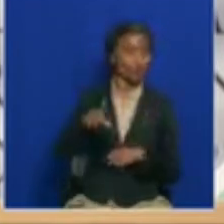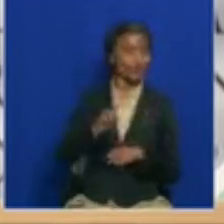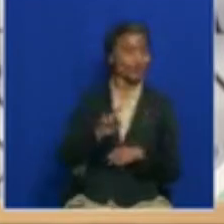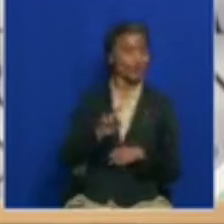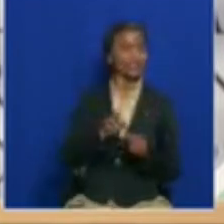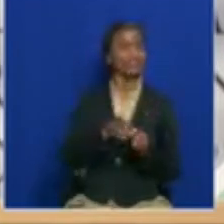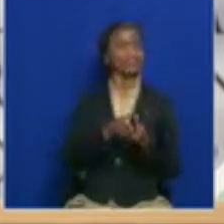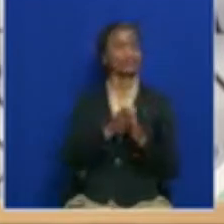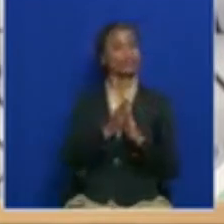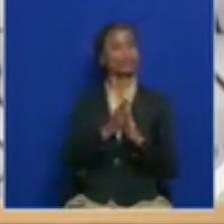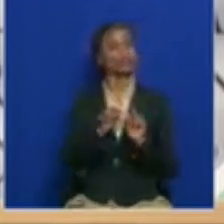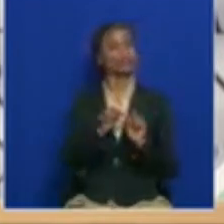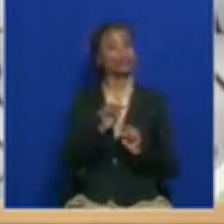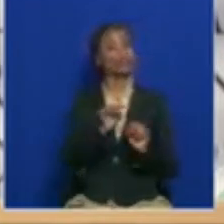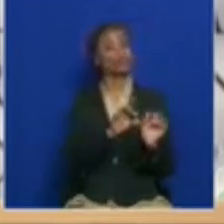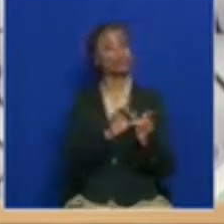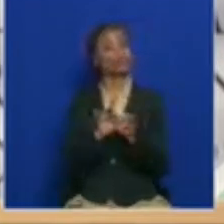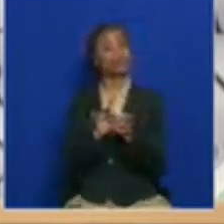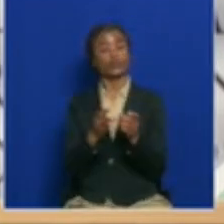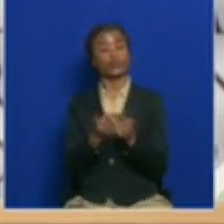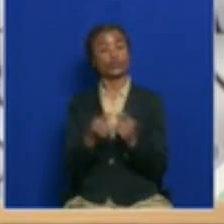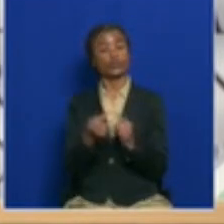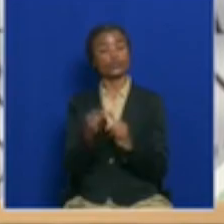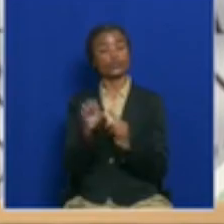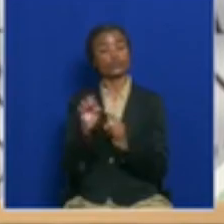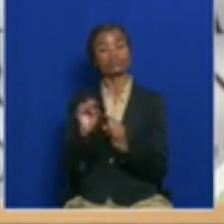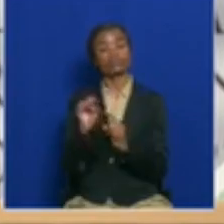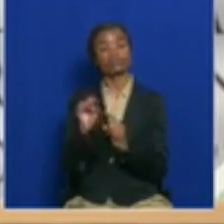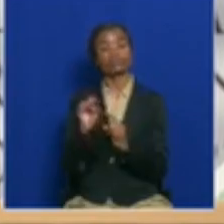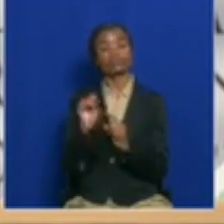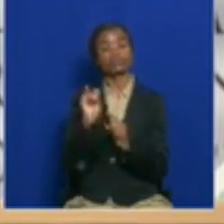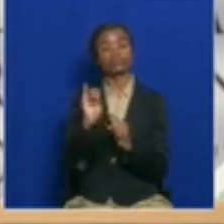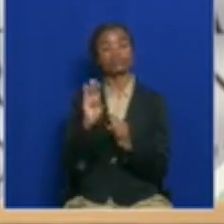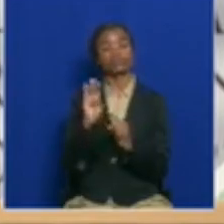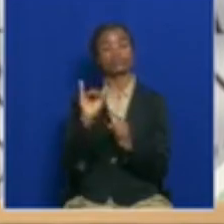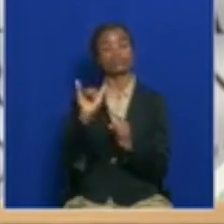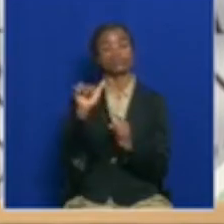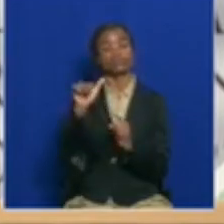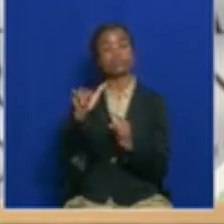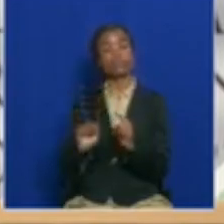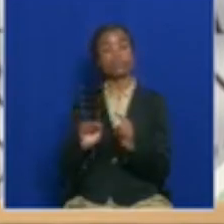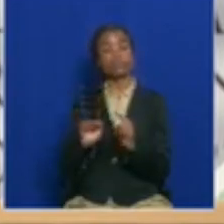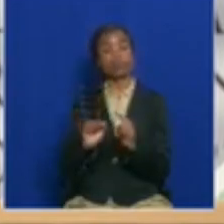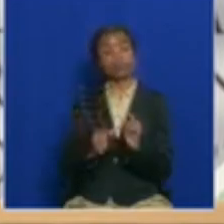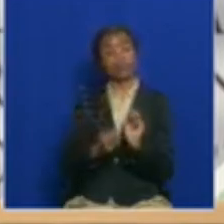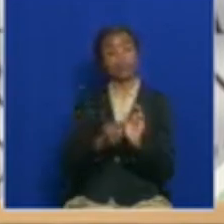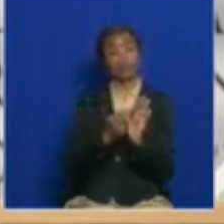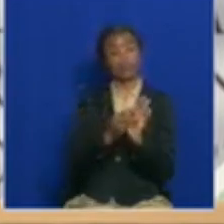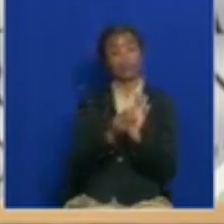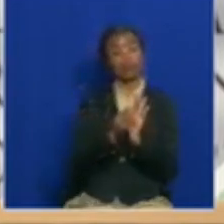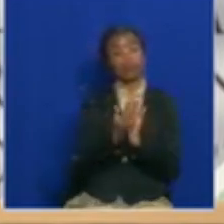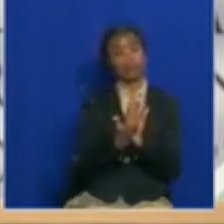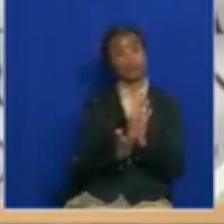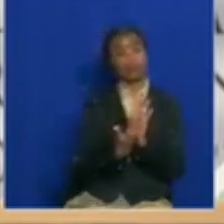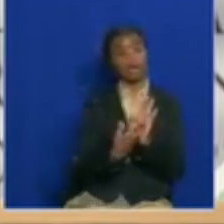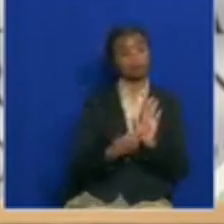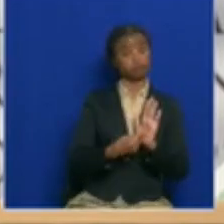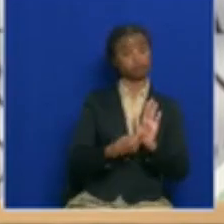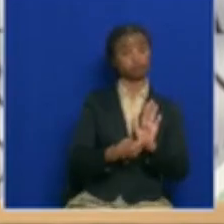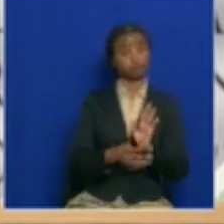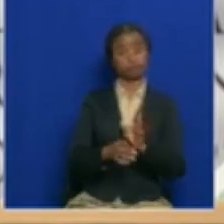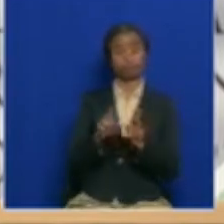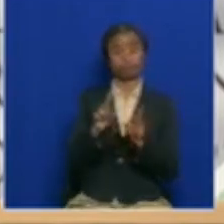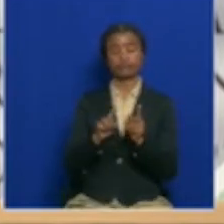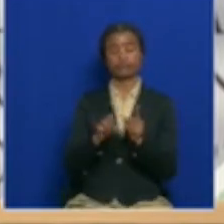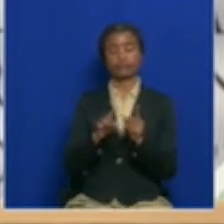with Lieutenant General Shadrach Sibia, who's listed under 5, to Lieutenant General Kosi Sentumule,